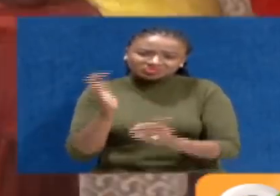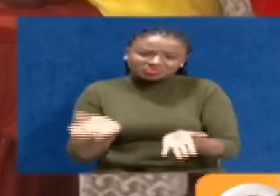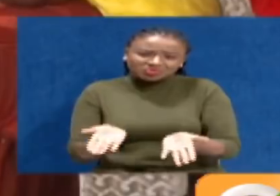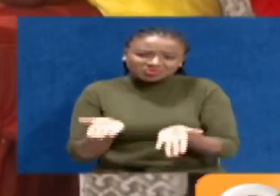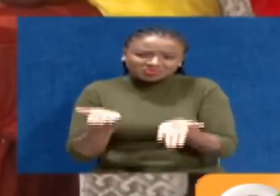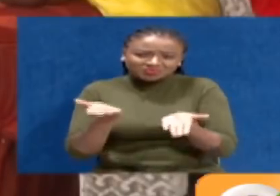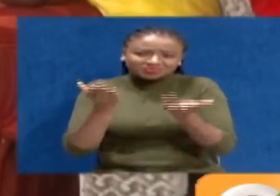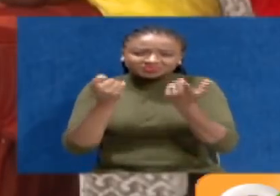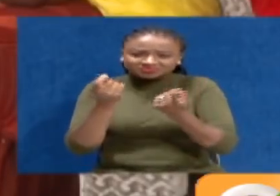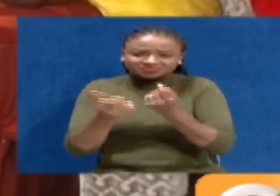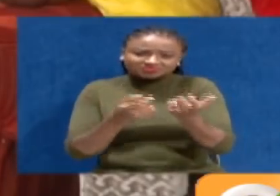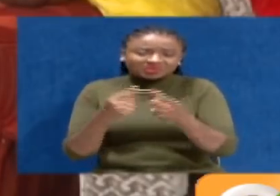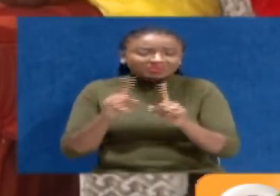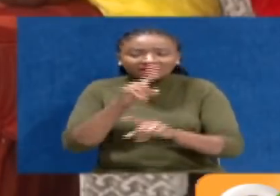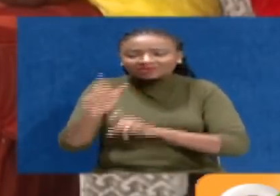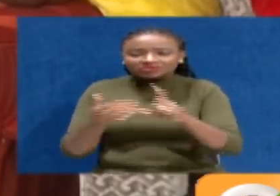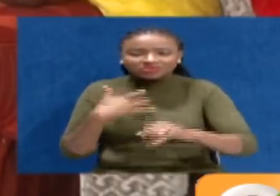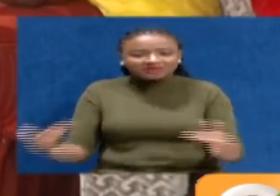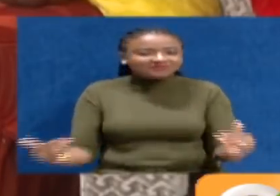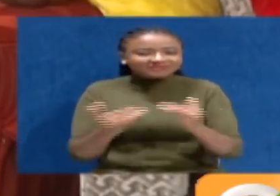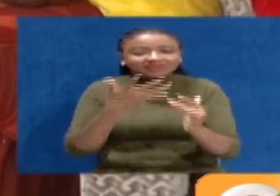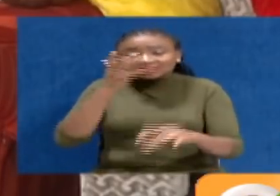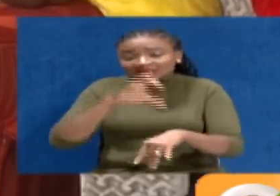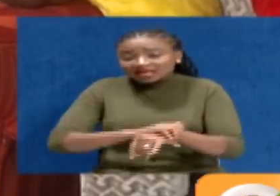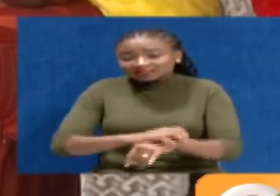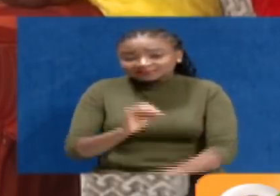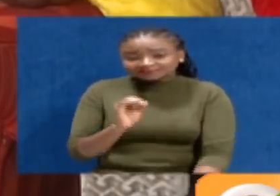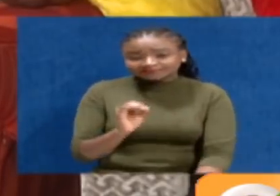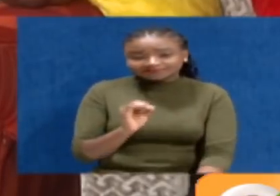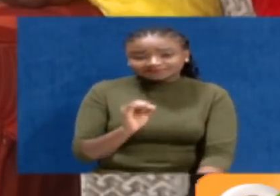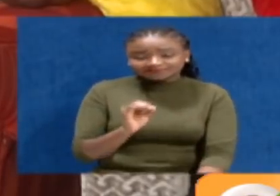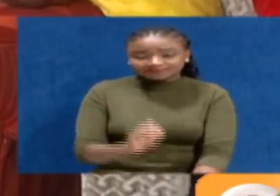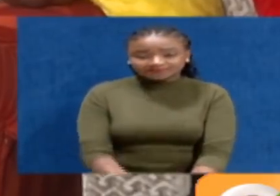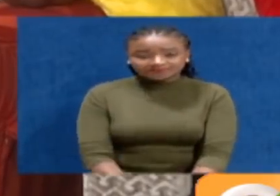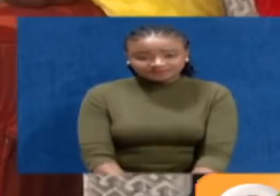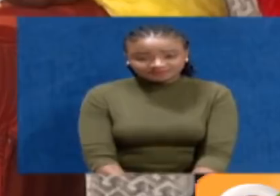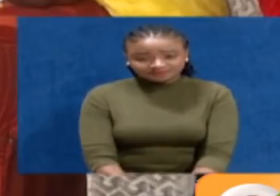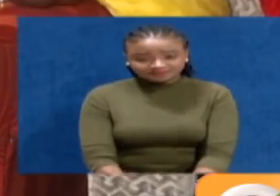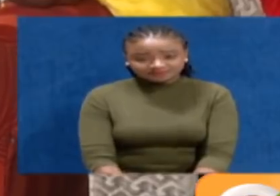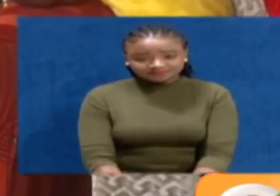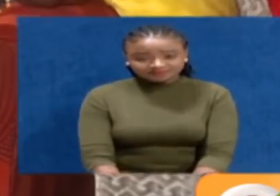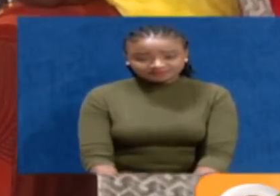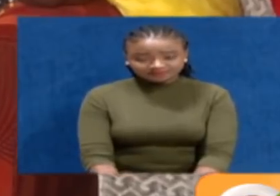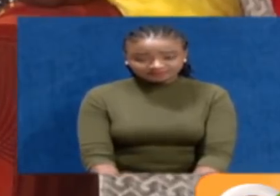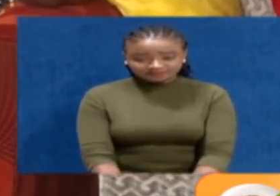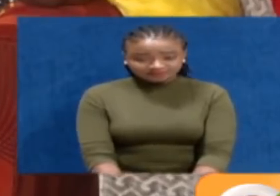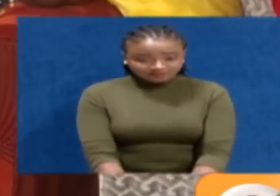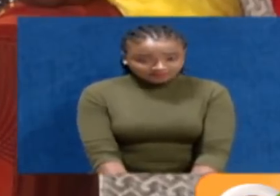mixture of hope and questions without answers. Nimrod Tabu, Citizen TV.